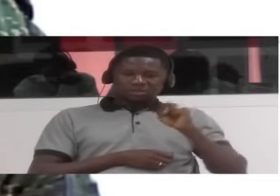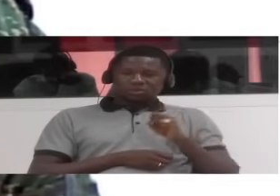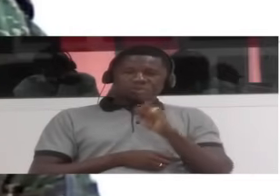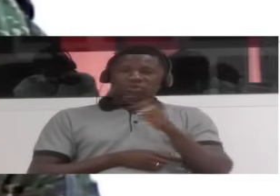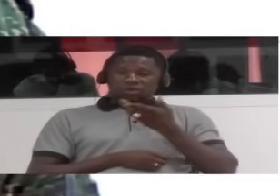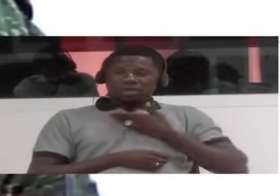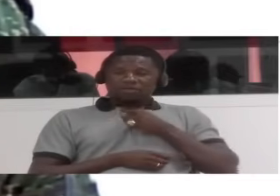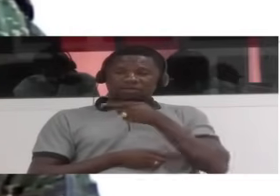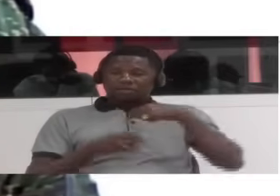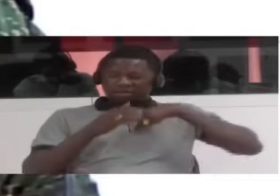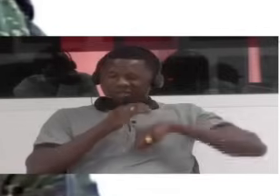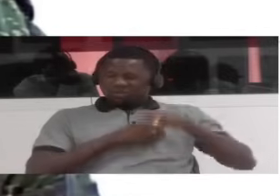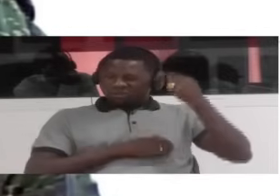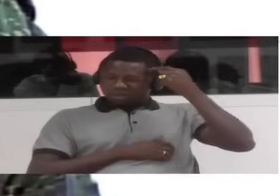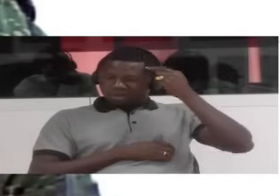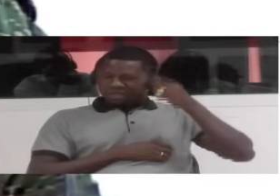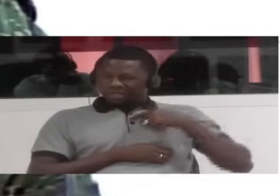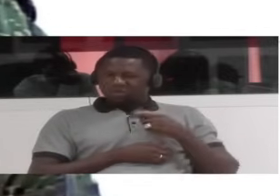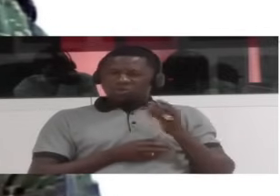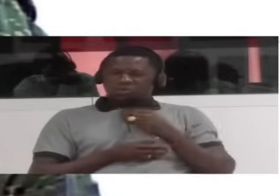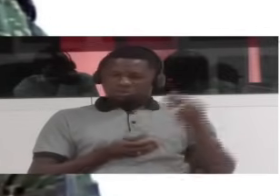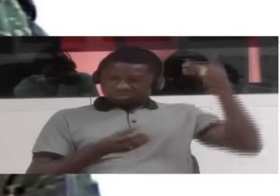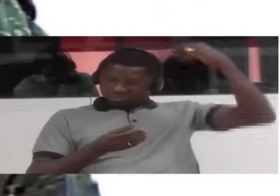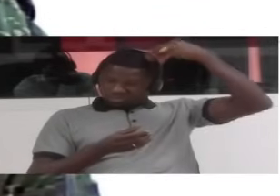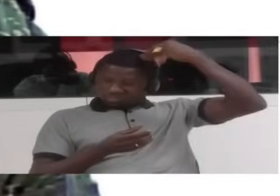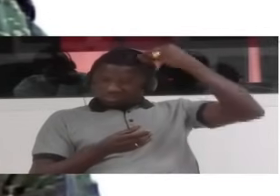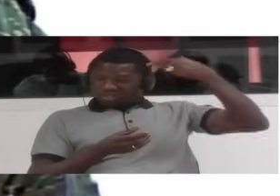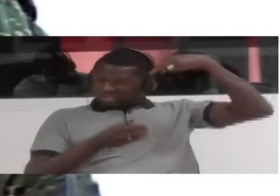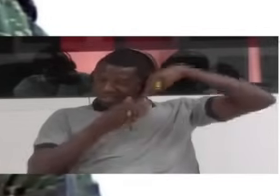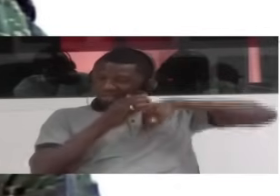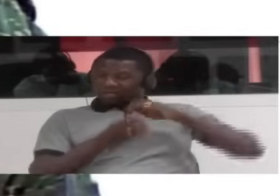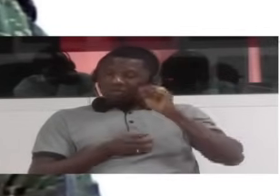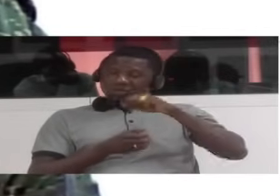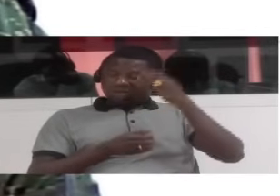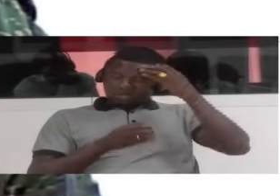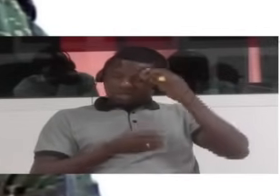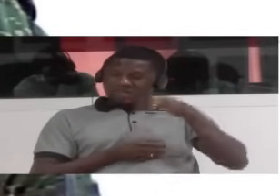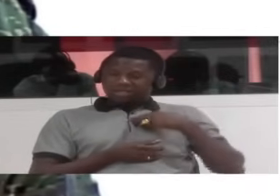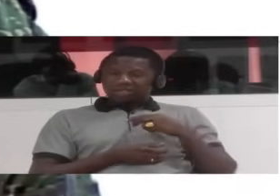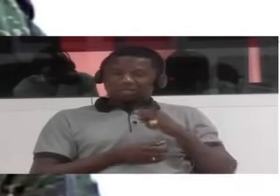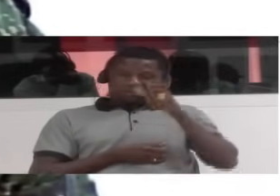jungler? What was put inside your heads? As junglers,